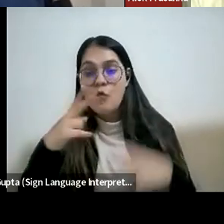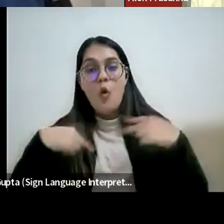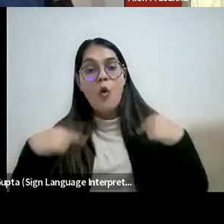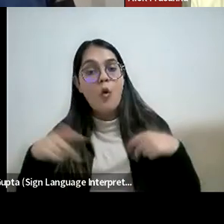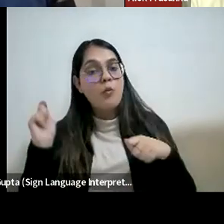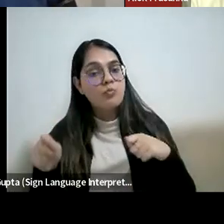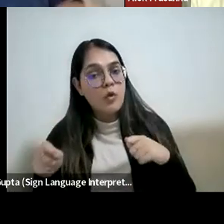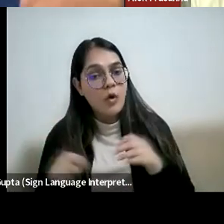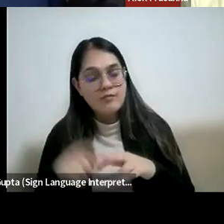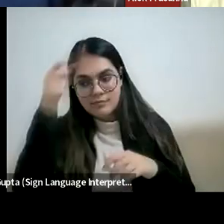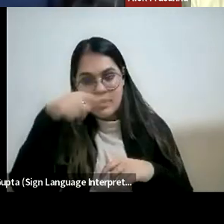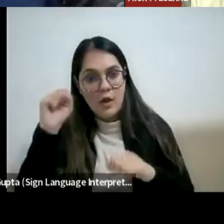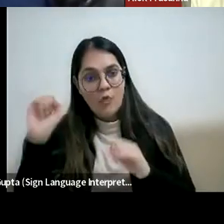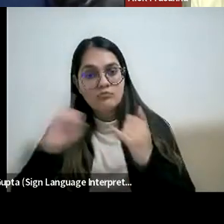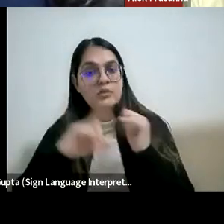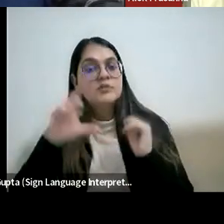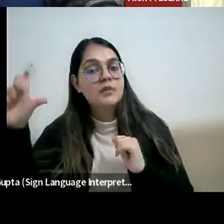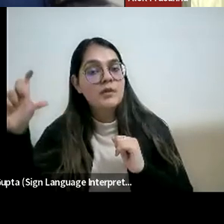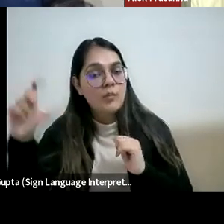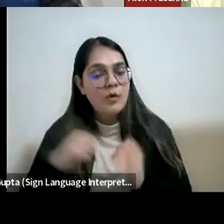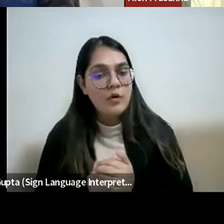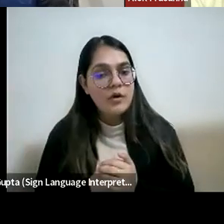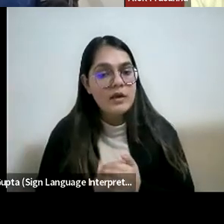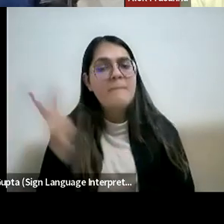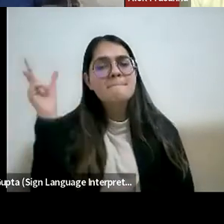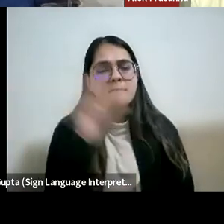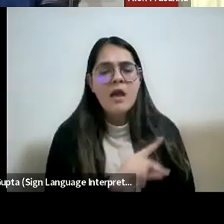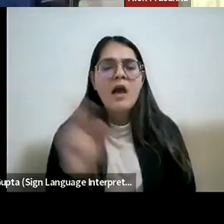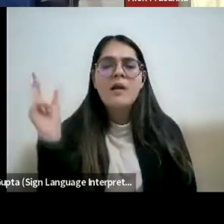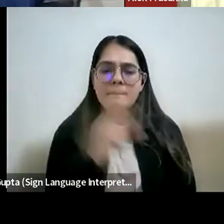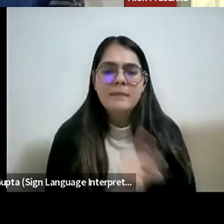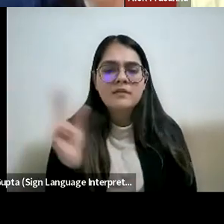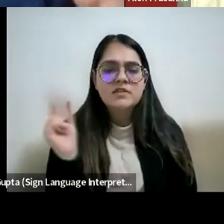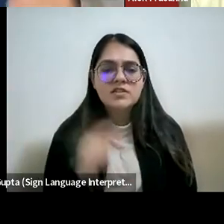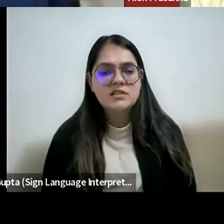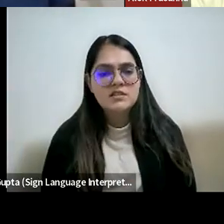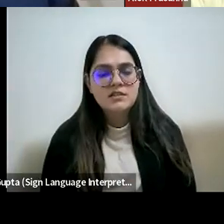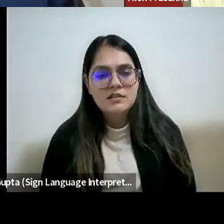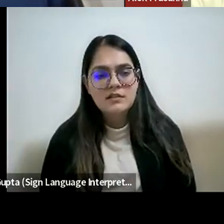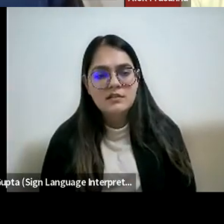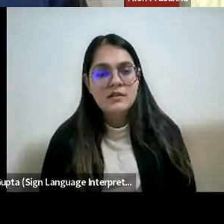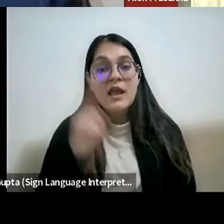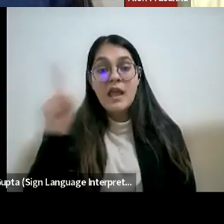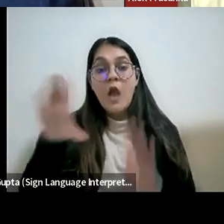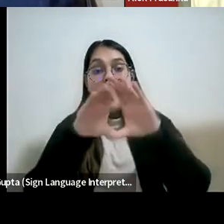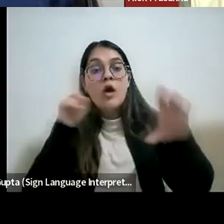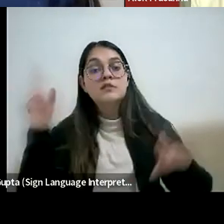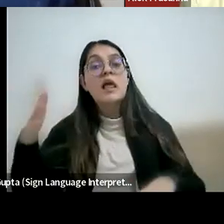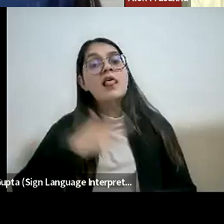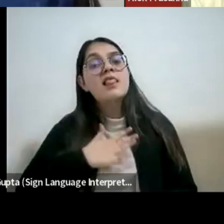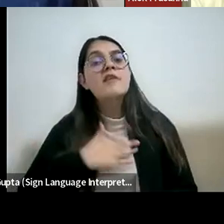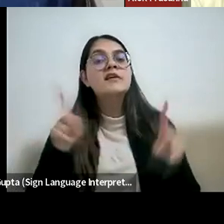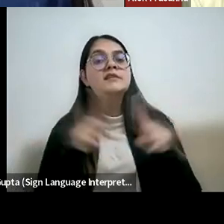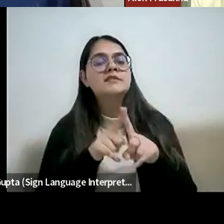have, in India, the Supreme Court has read in repeatedly, as to how the constitution is a living, organic